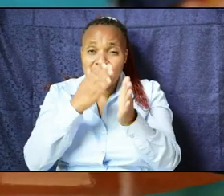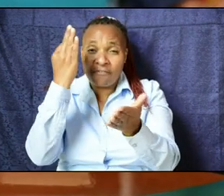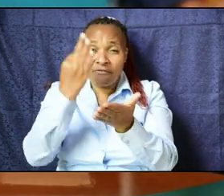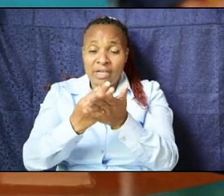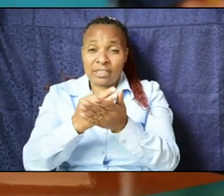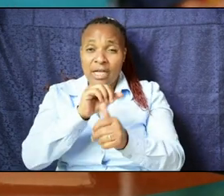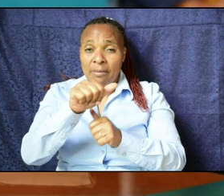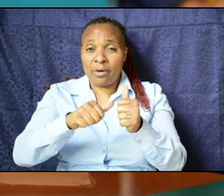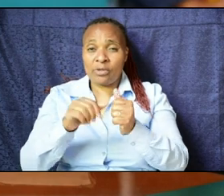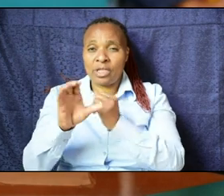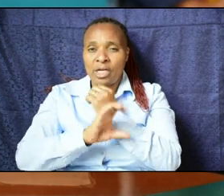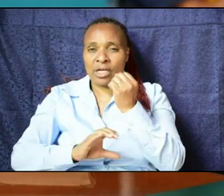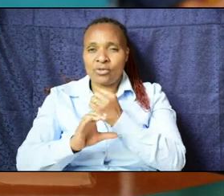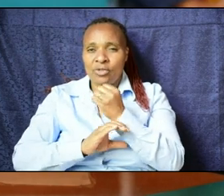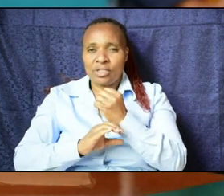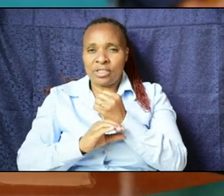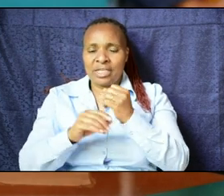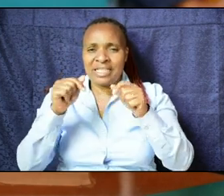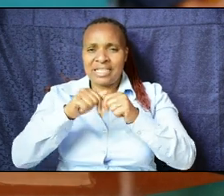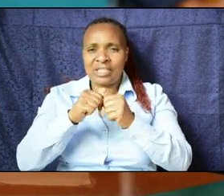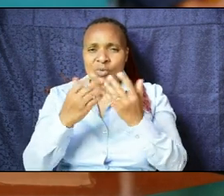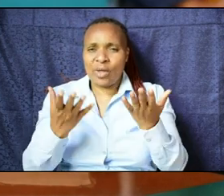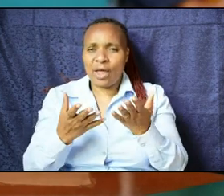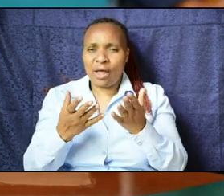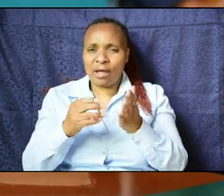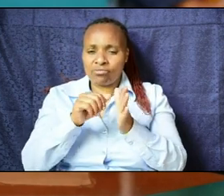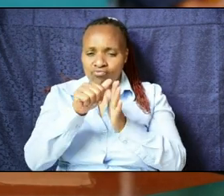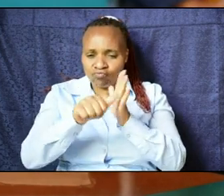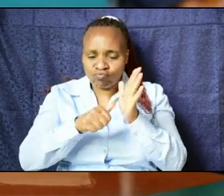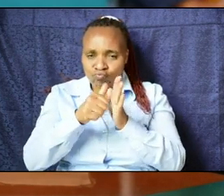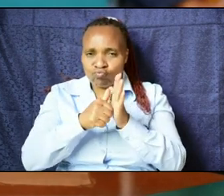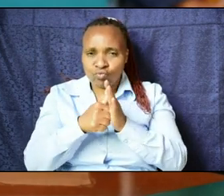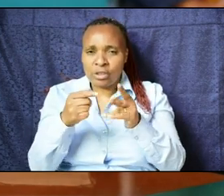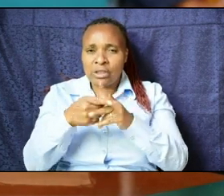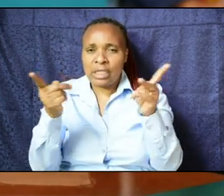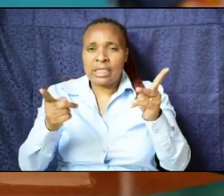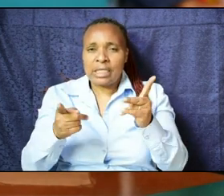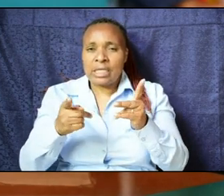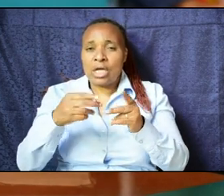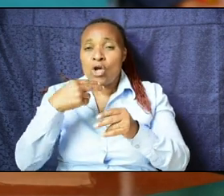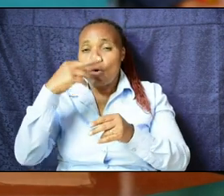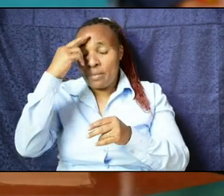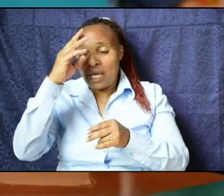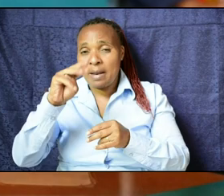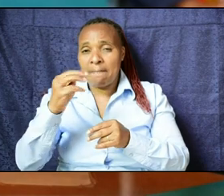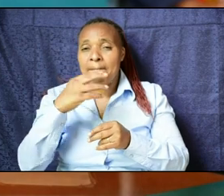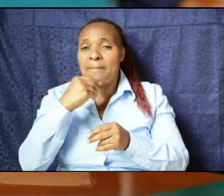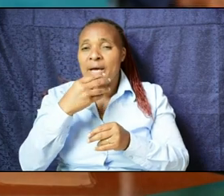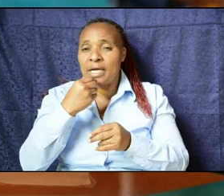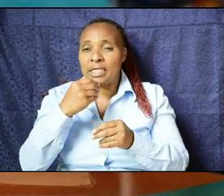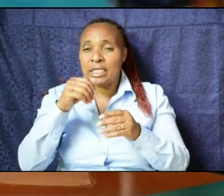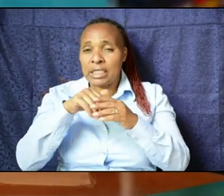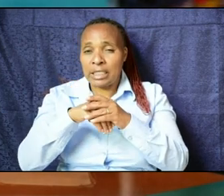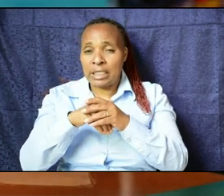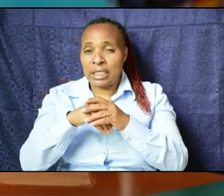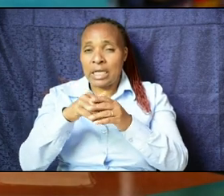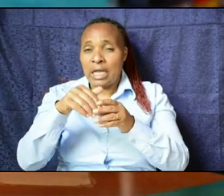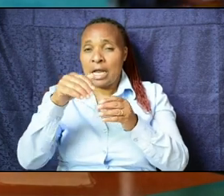country. The modern jet engine was invented by a Romanian man by the name Henry Coanda in the